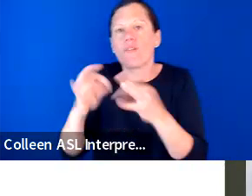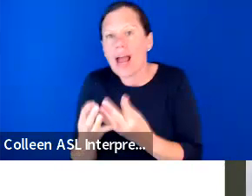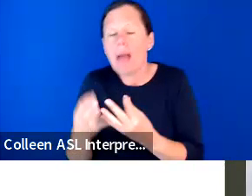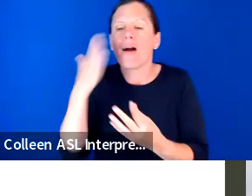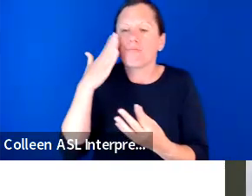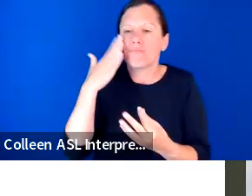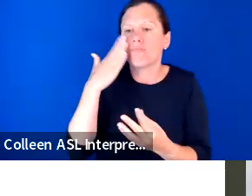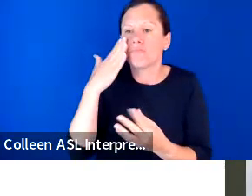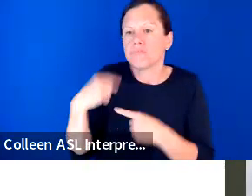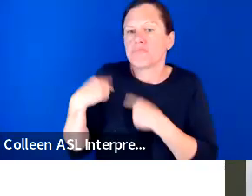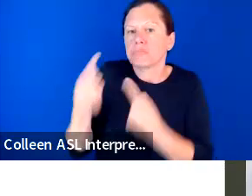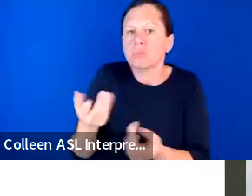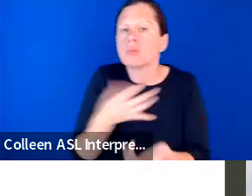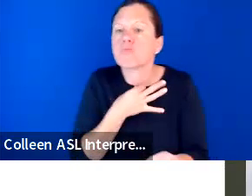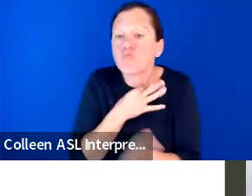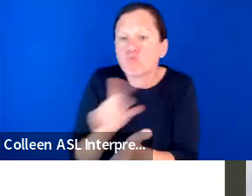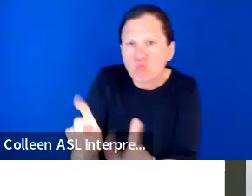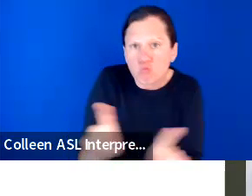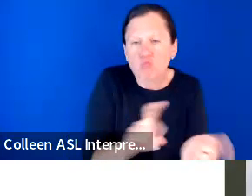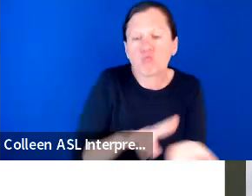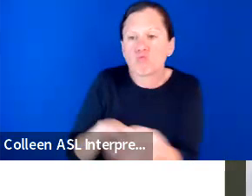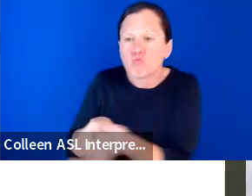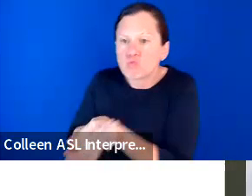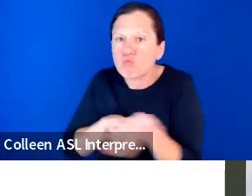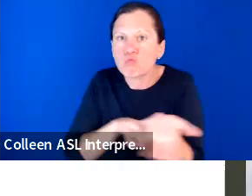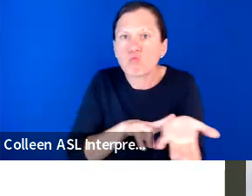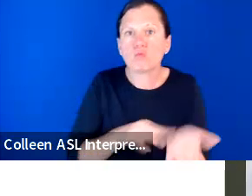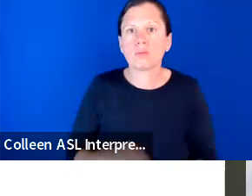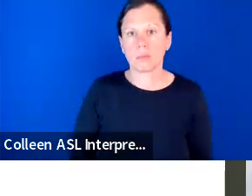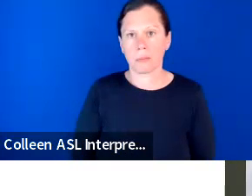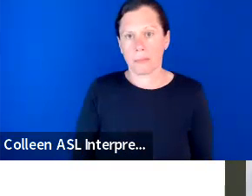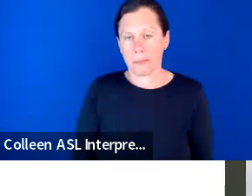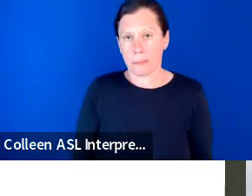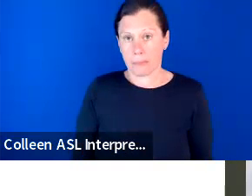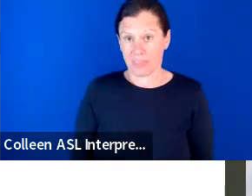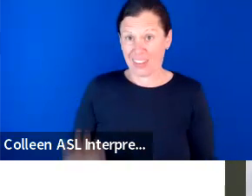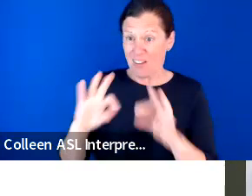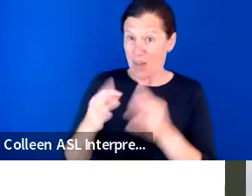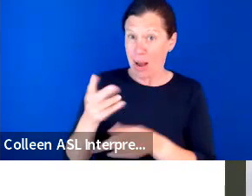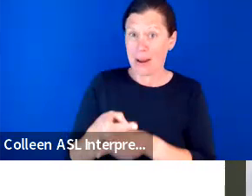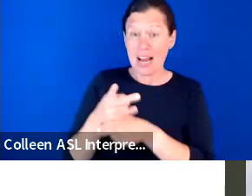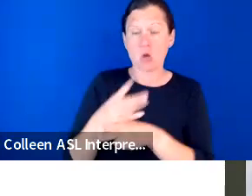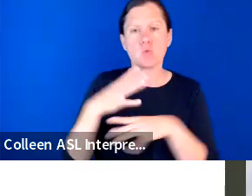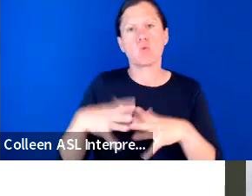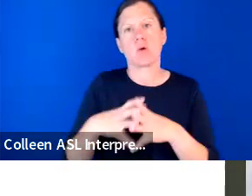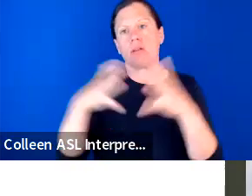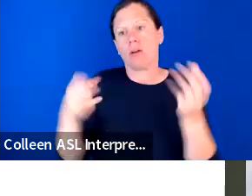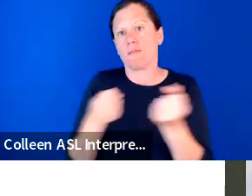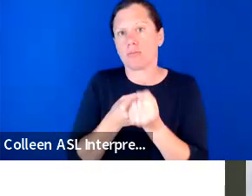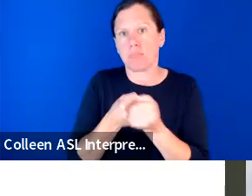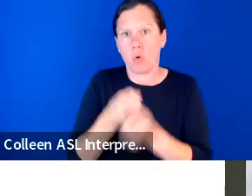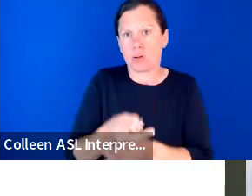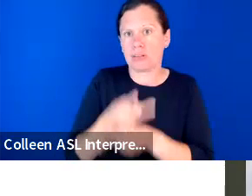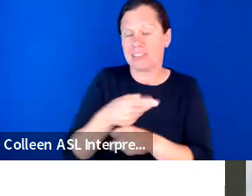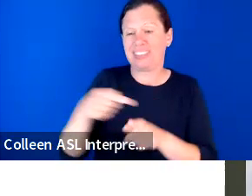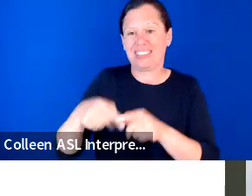Family caregiving is the bedrock of long-term care. There are 860,000 family caregivers in Washington, which is about 11%